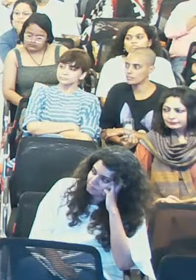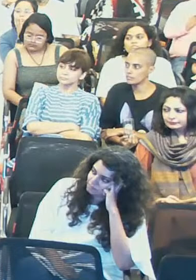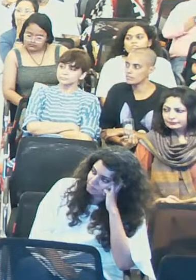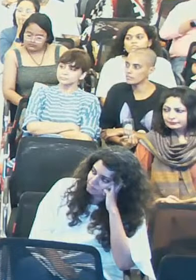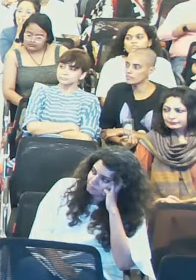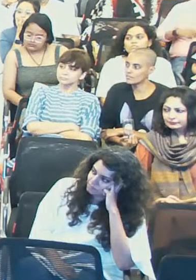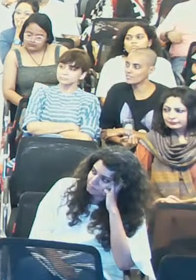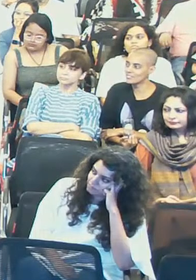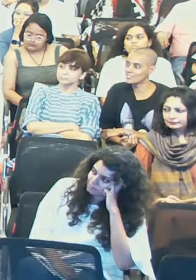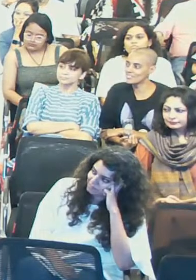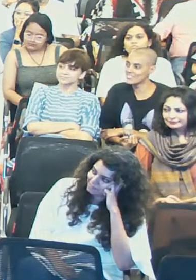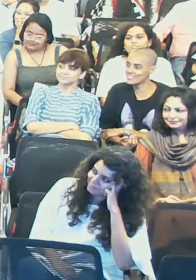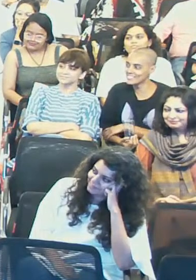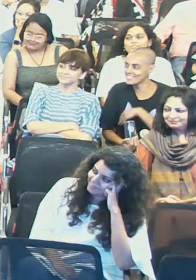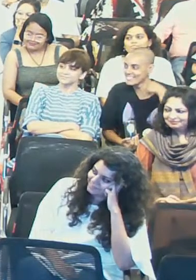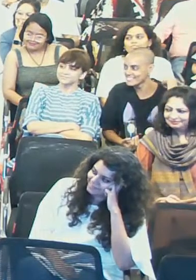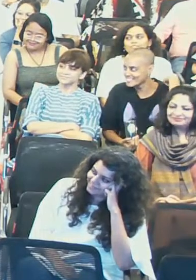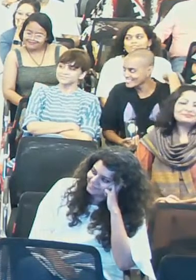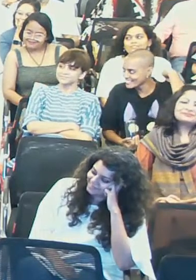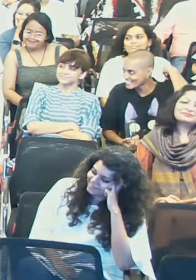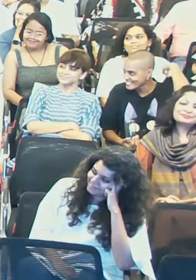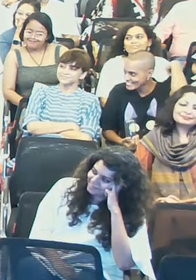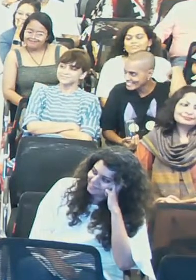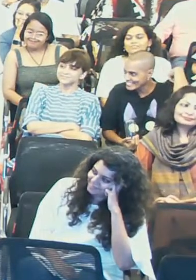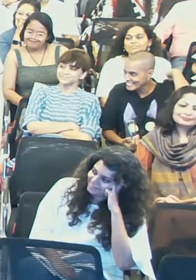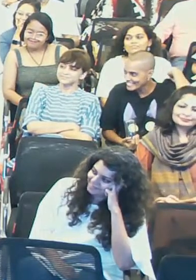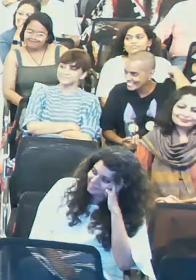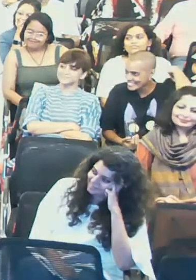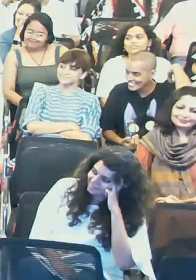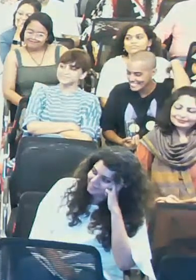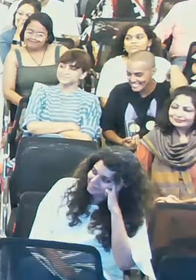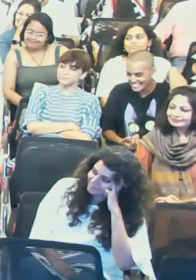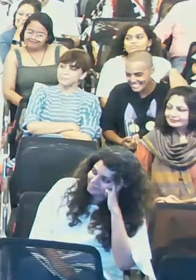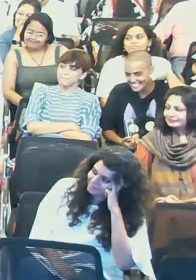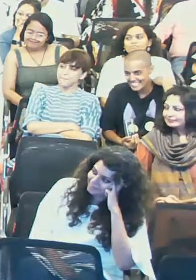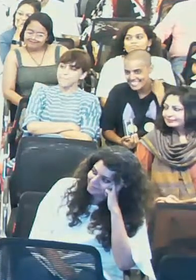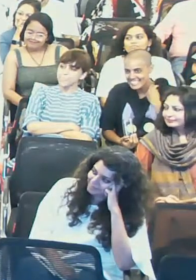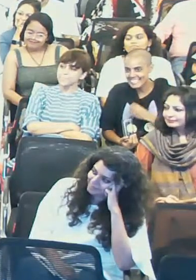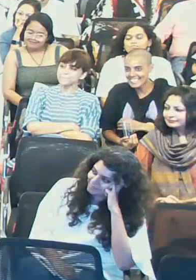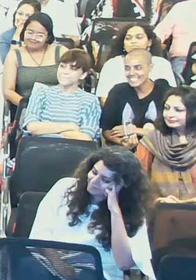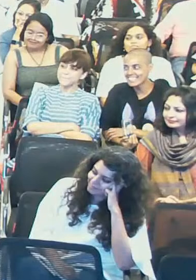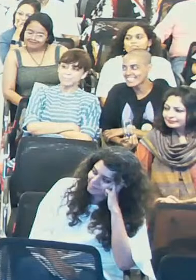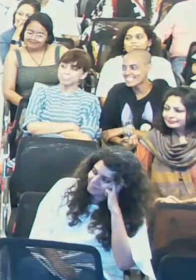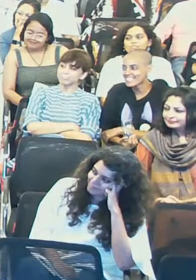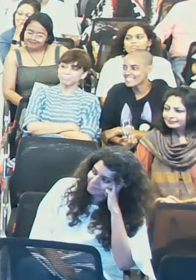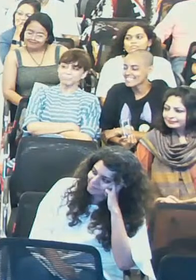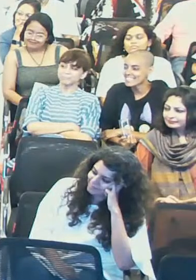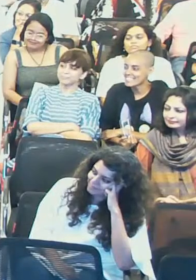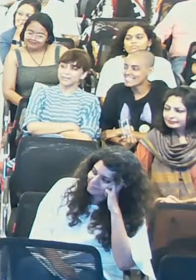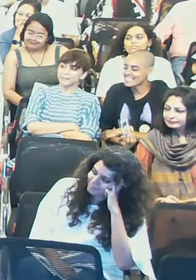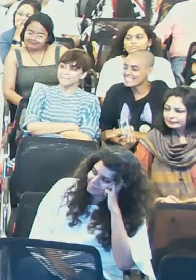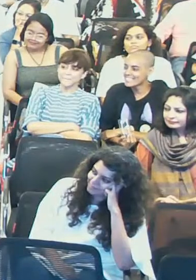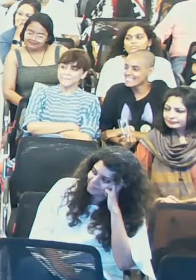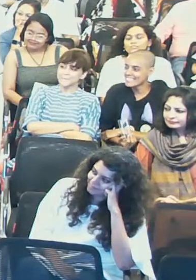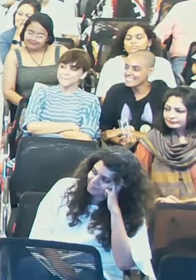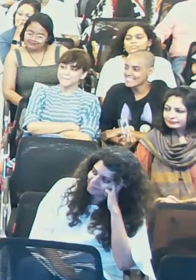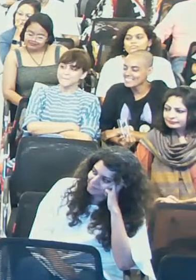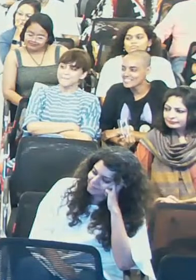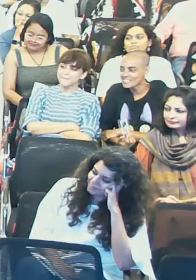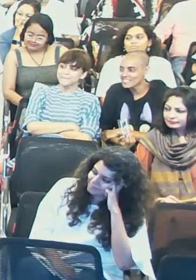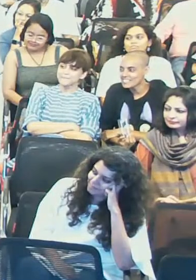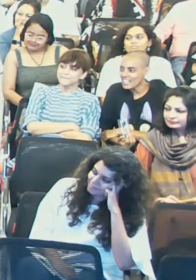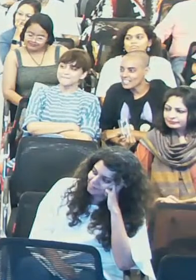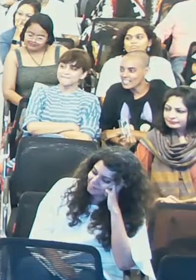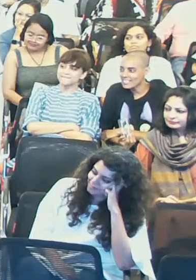actually everyone used to read. And I remember we used to get like between the Kannada and English papers, like